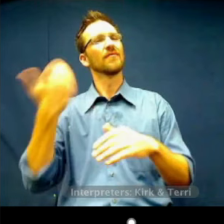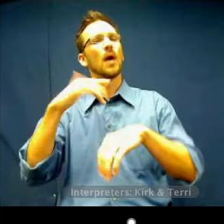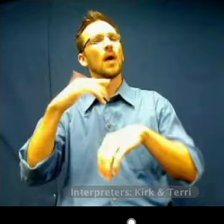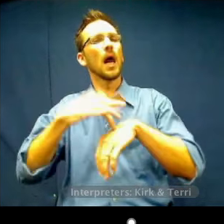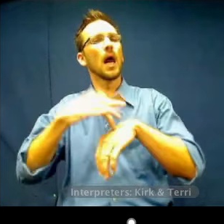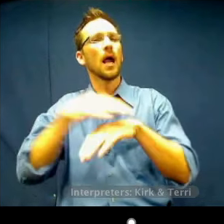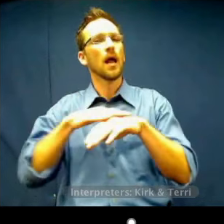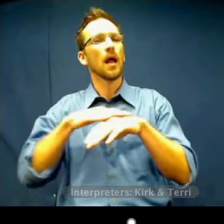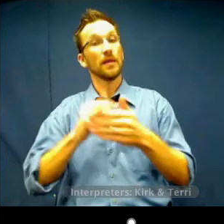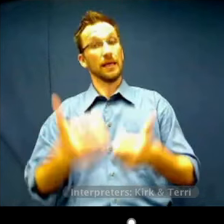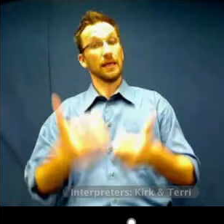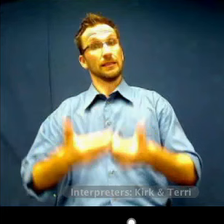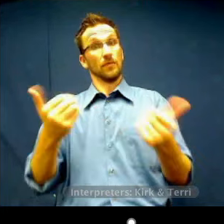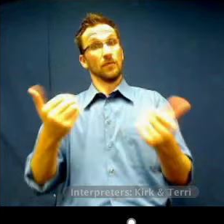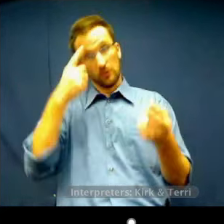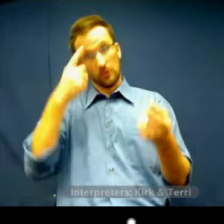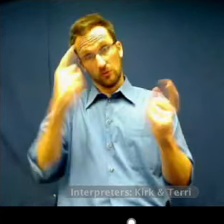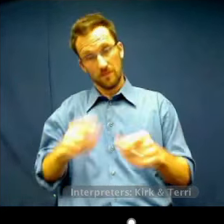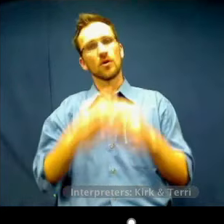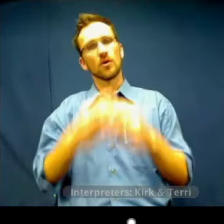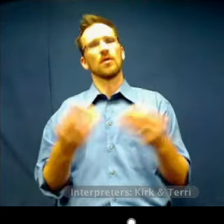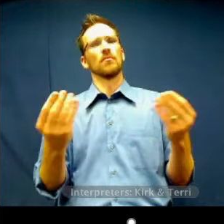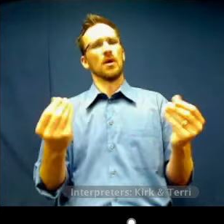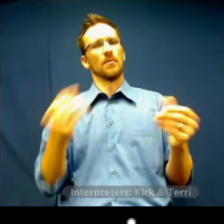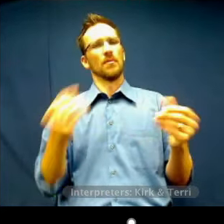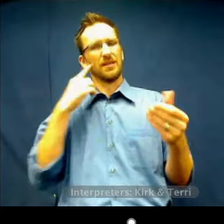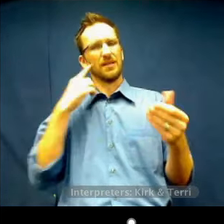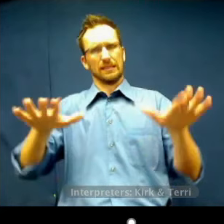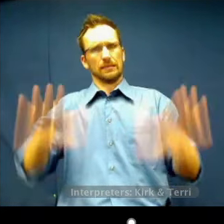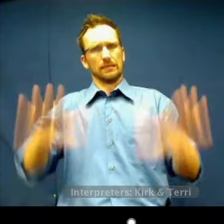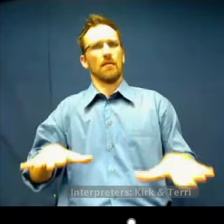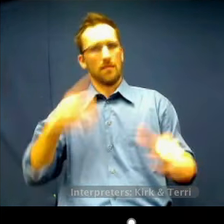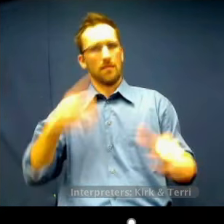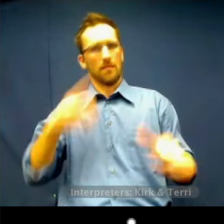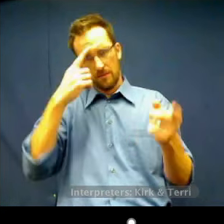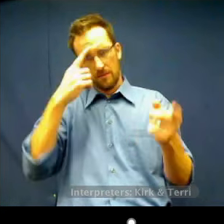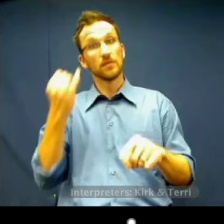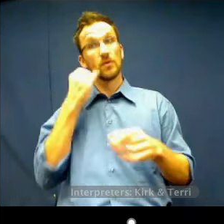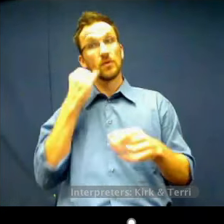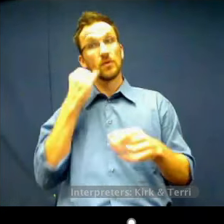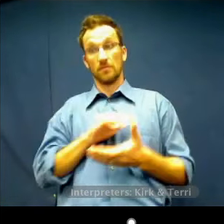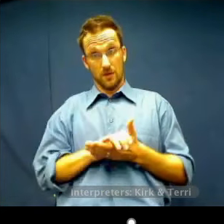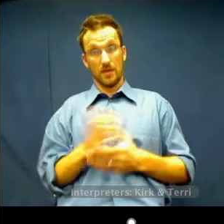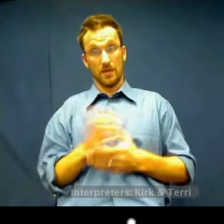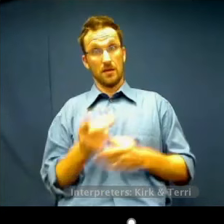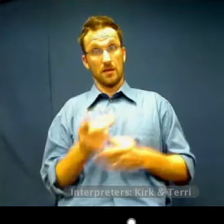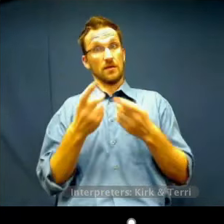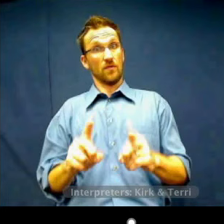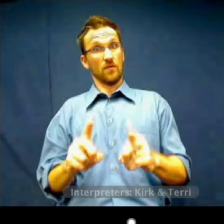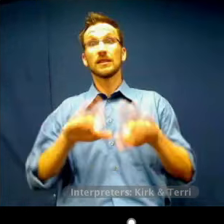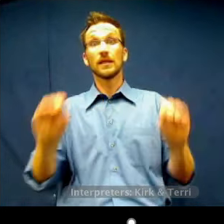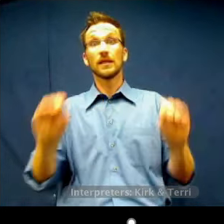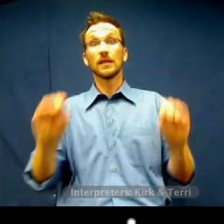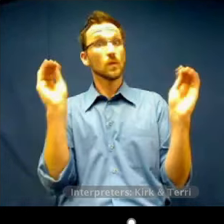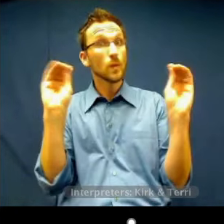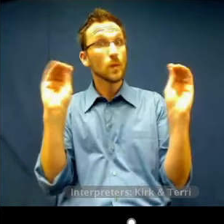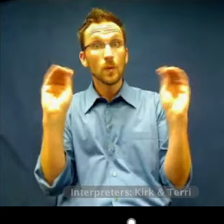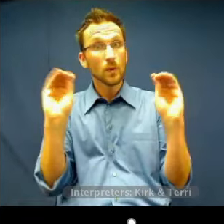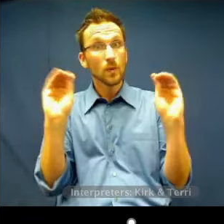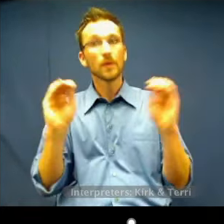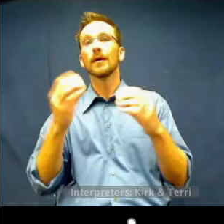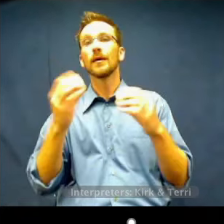also called a property settlement agreement. So if you're married and you're getting a divorce and you have no kids, and you're just dividing